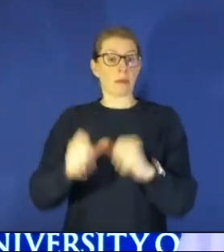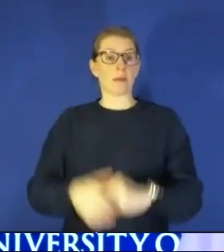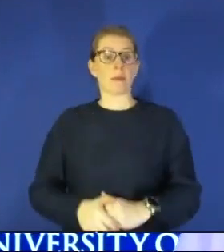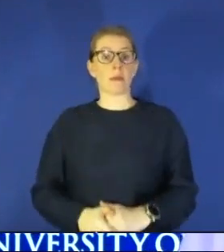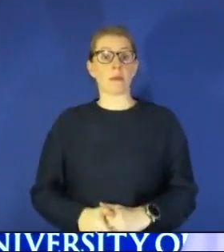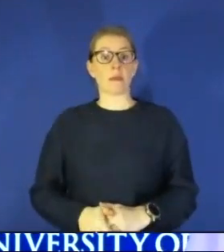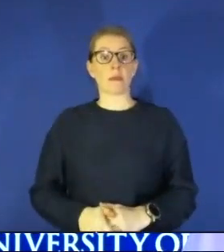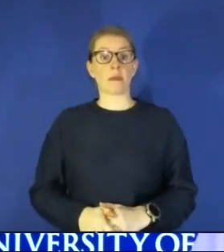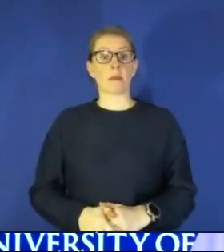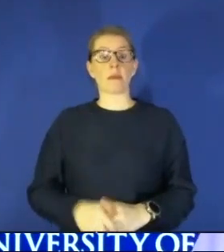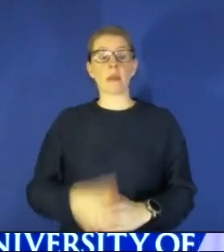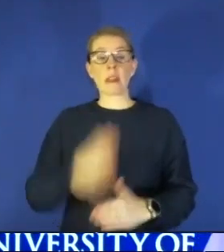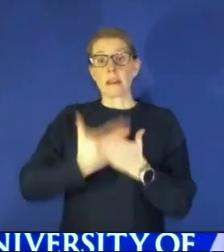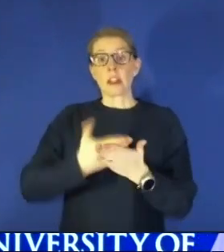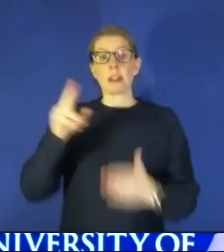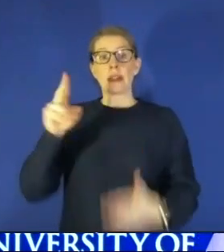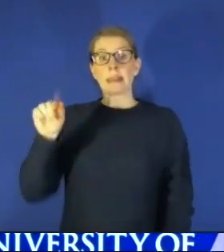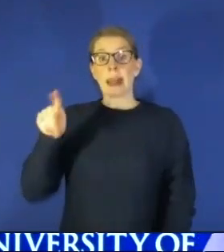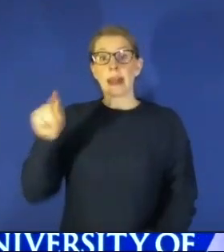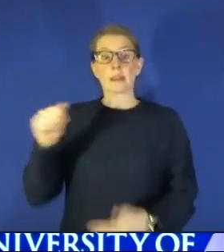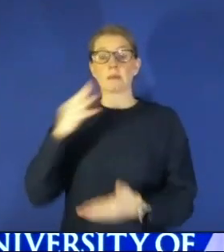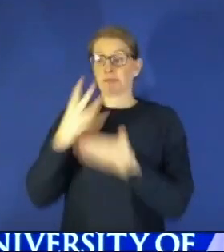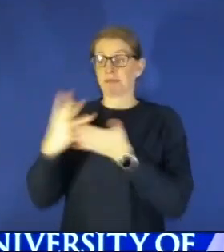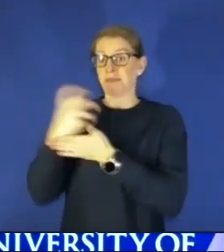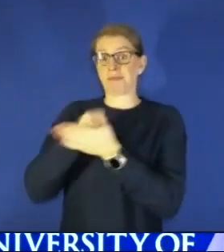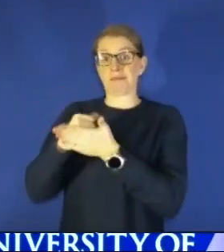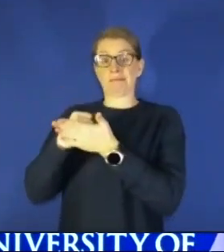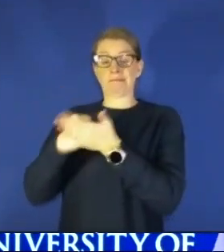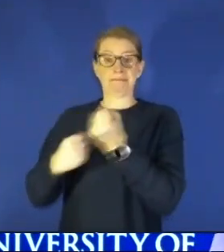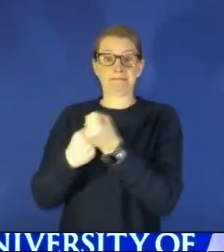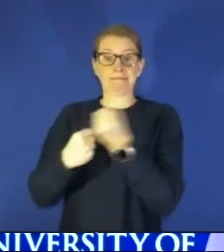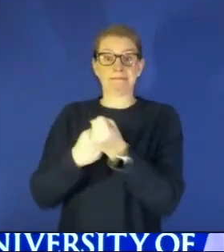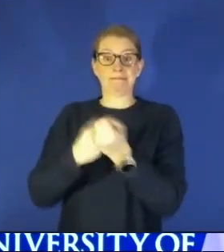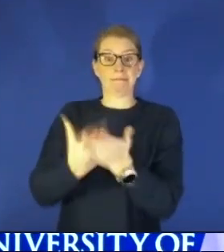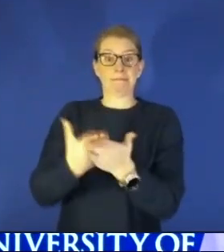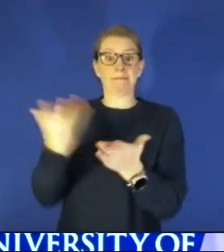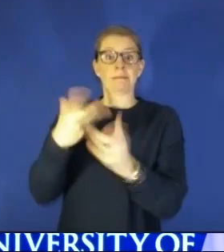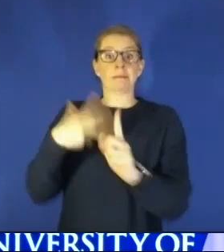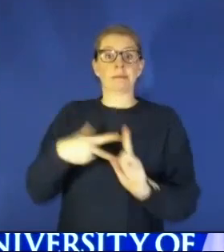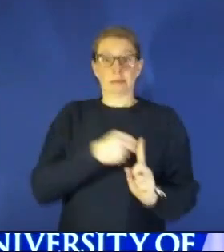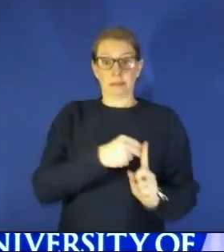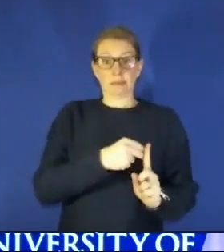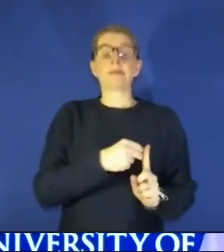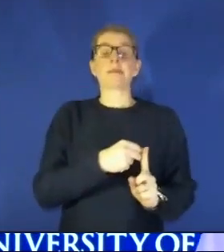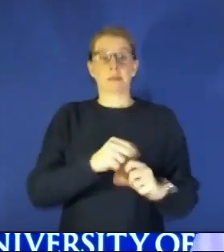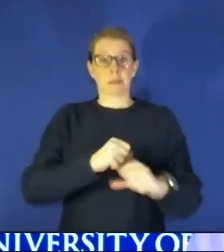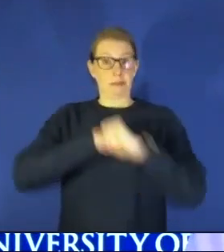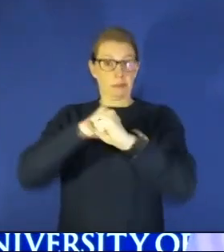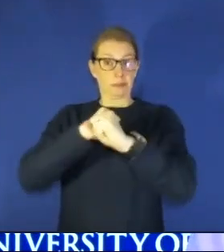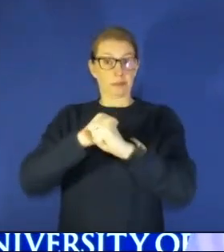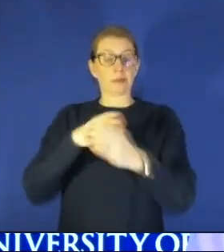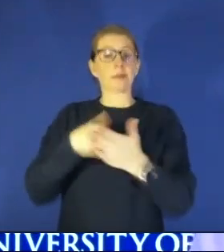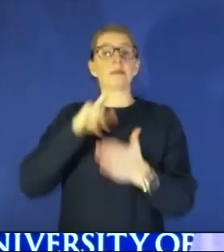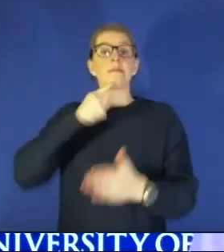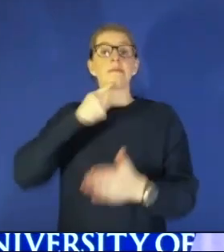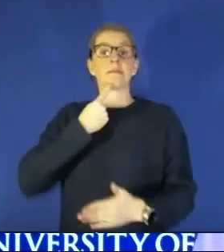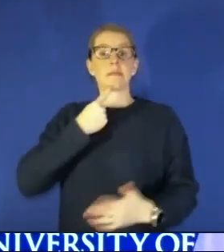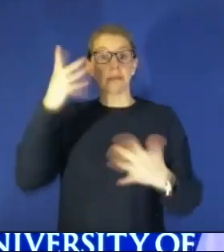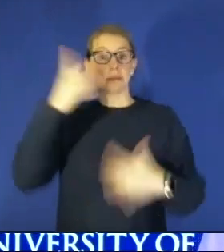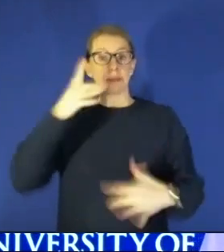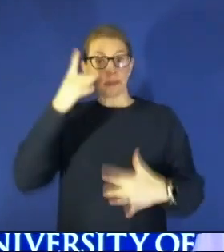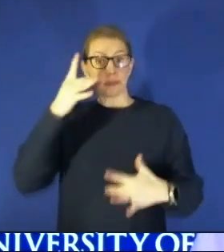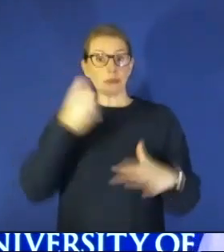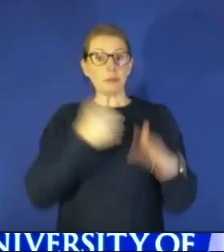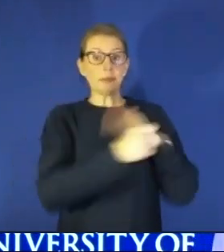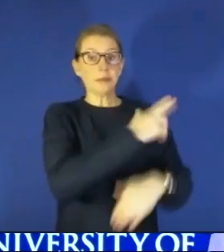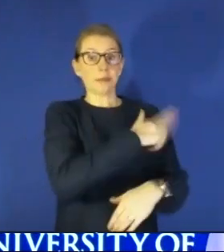the good data continues to support the fact that vaccinations do protect against severe disease, hospitalization,